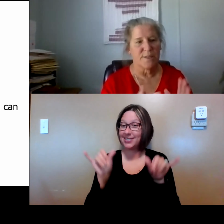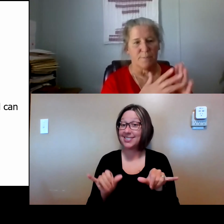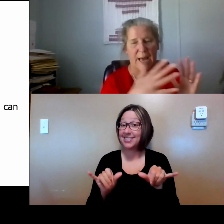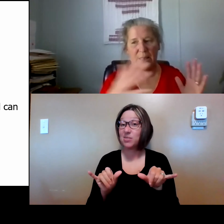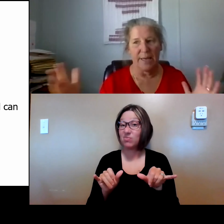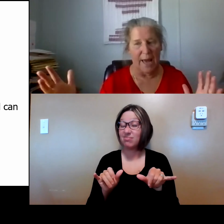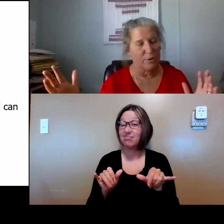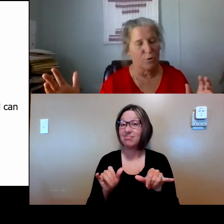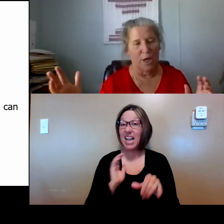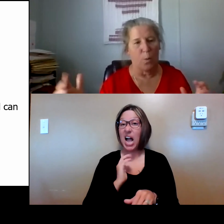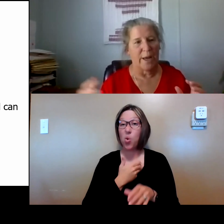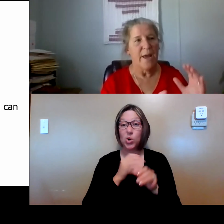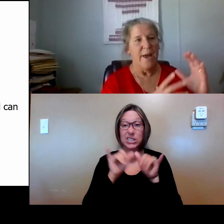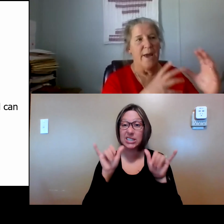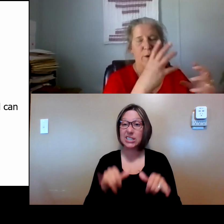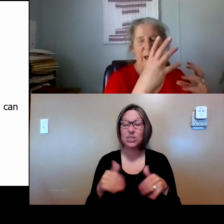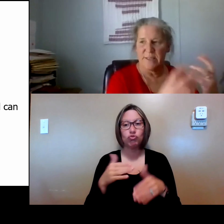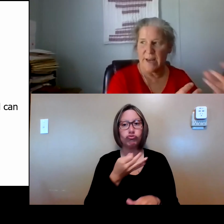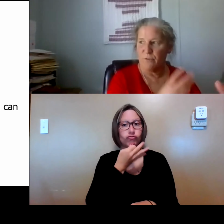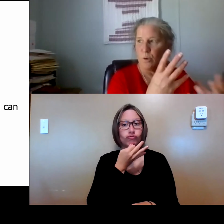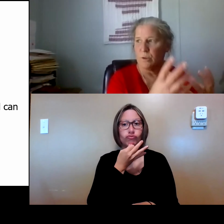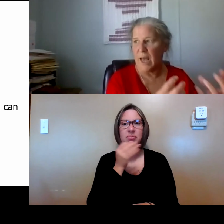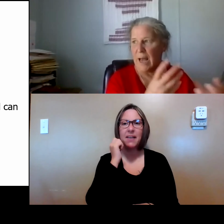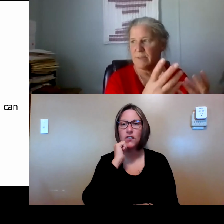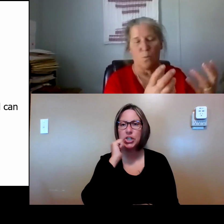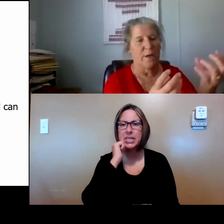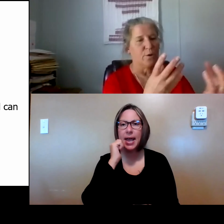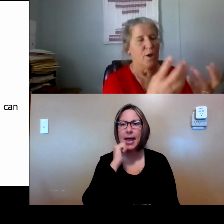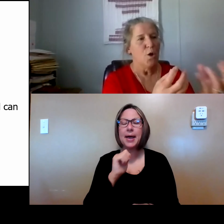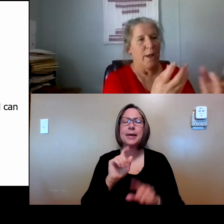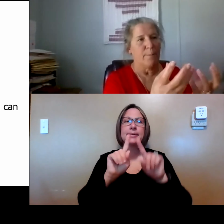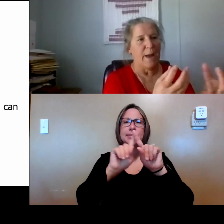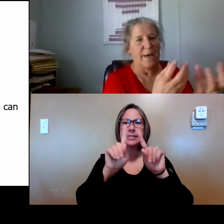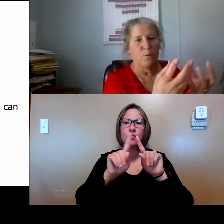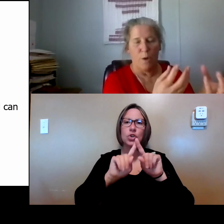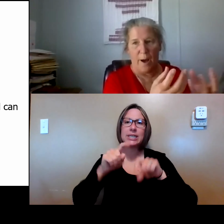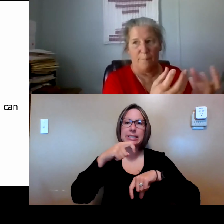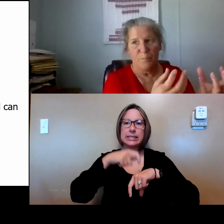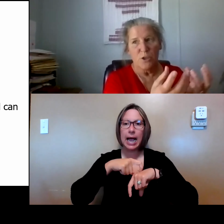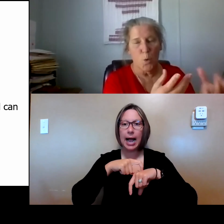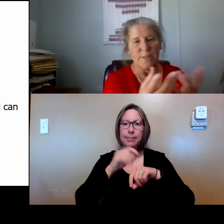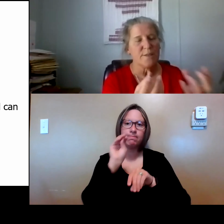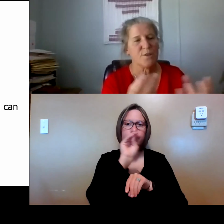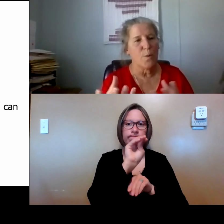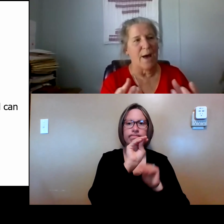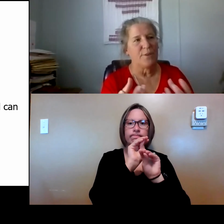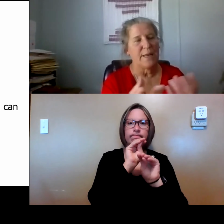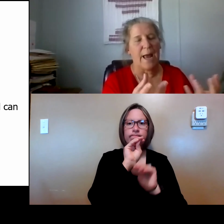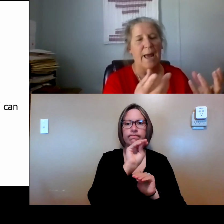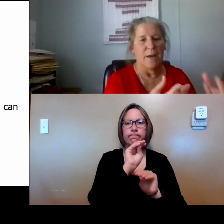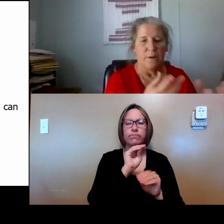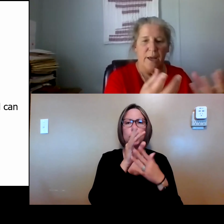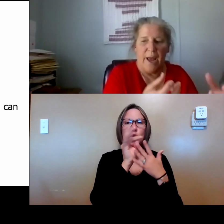calendar system, daily calendar going, and we had several times that we could embed choices throughout